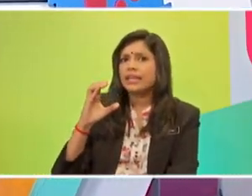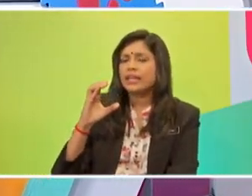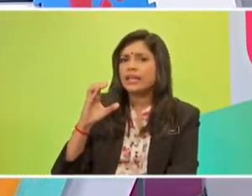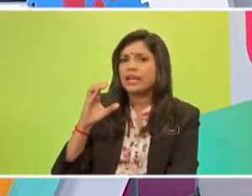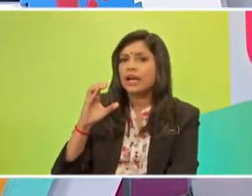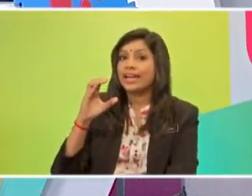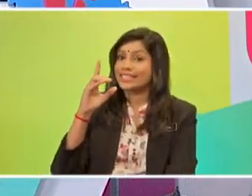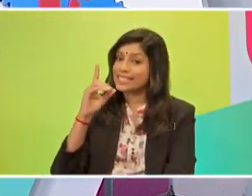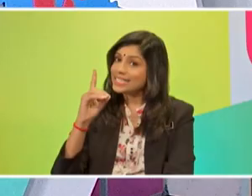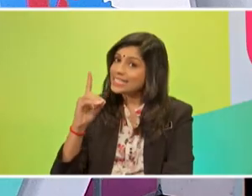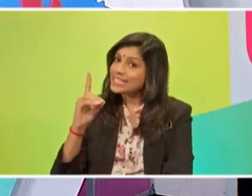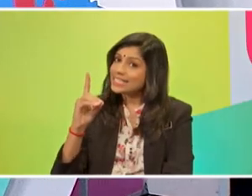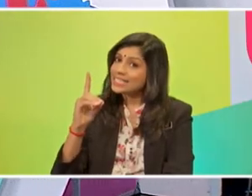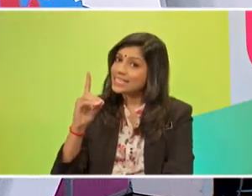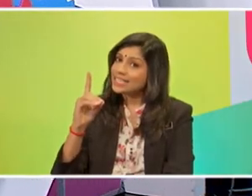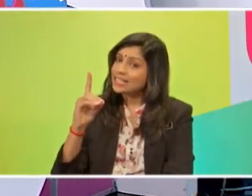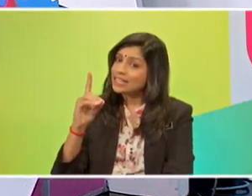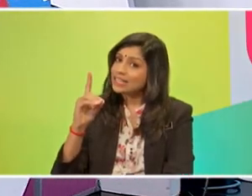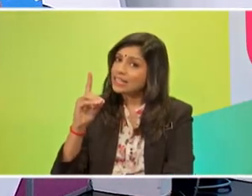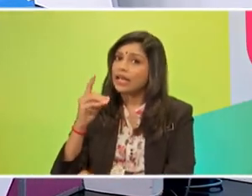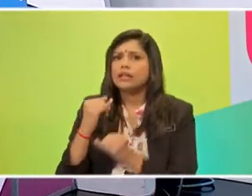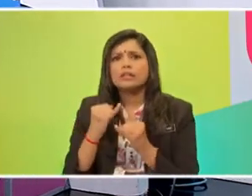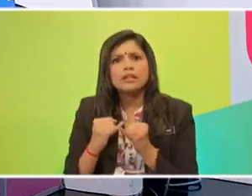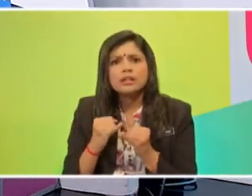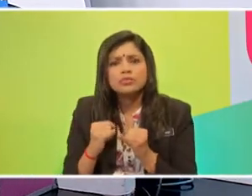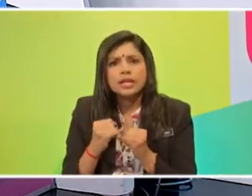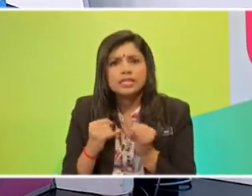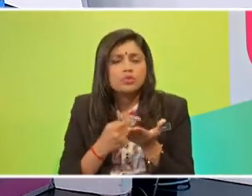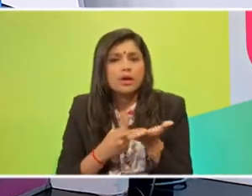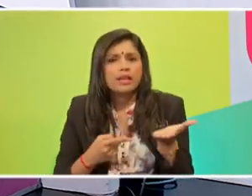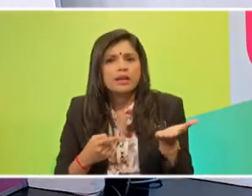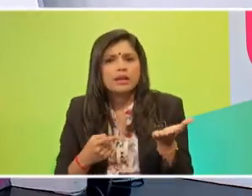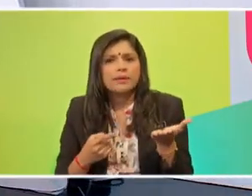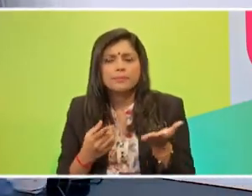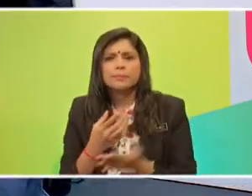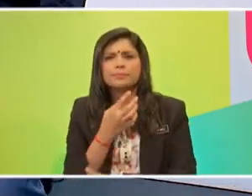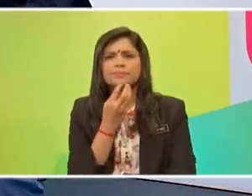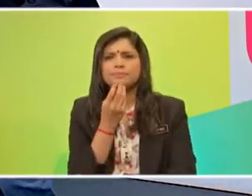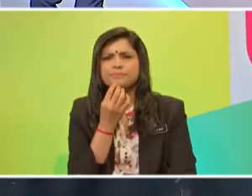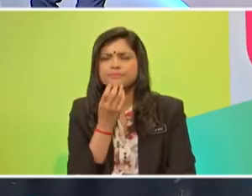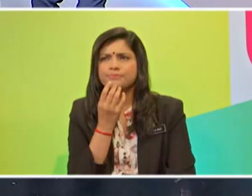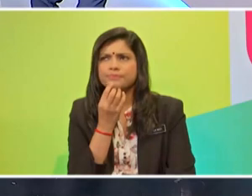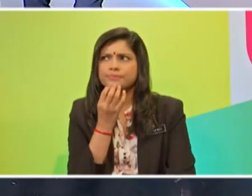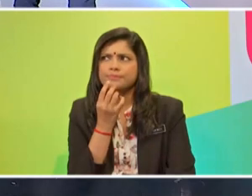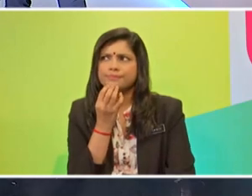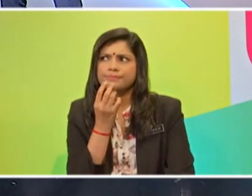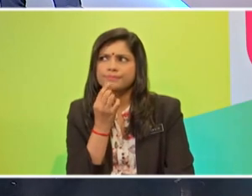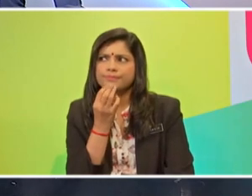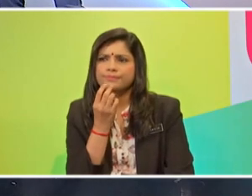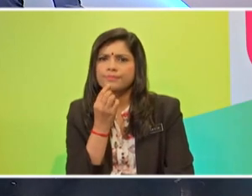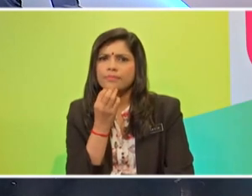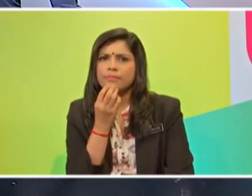D, and then we have, huh? What's this? This is